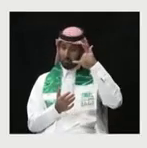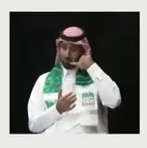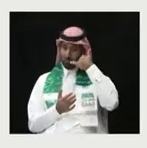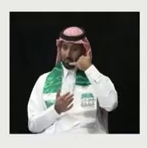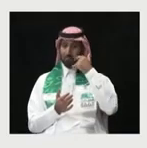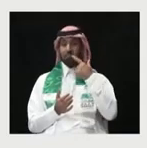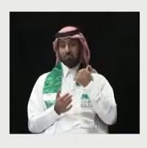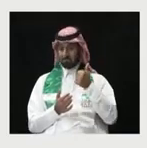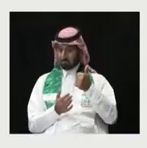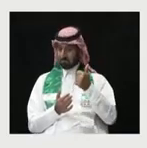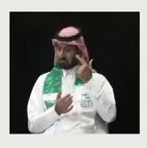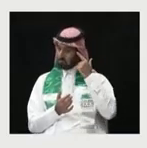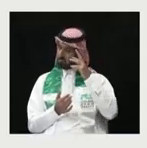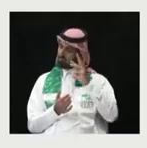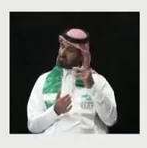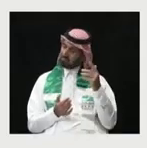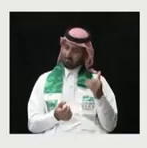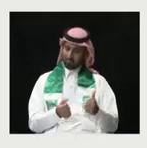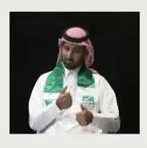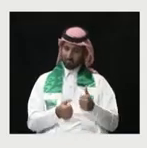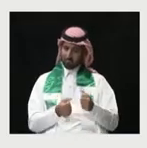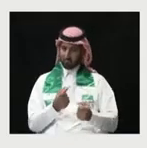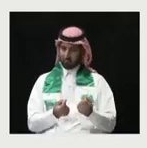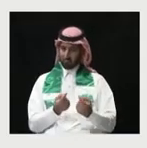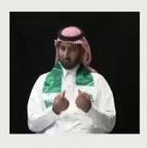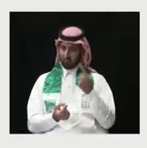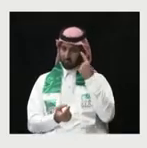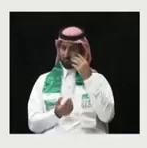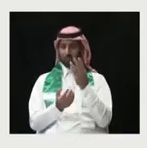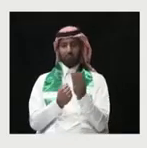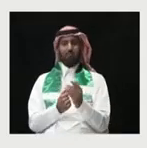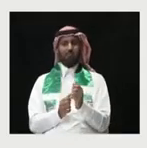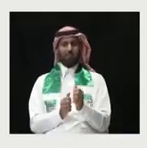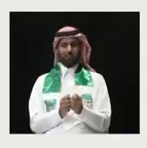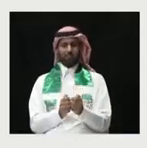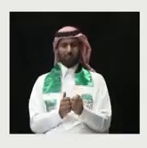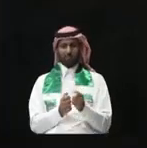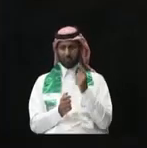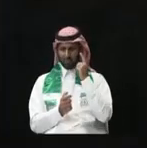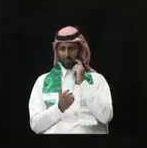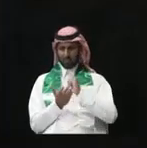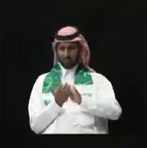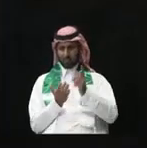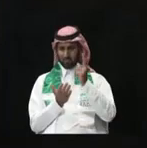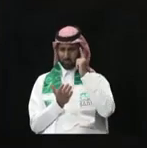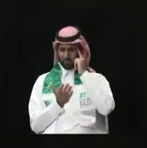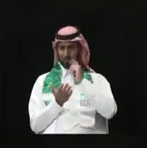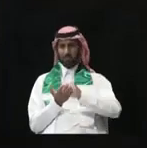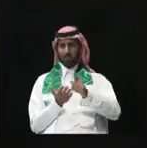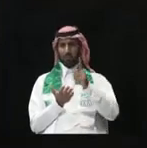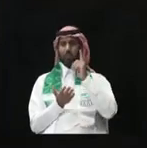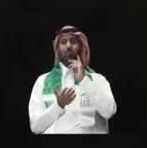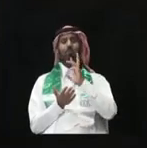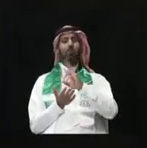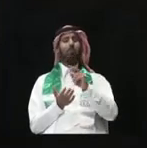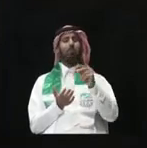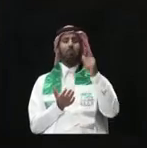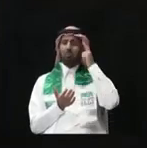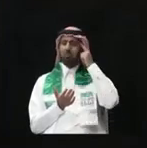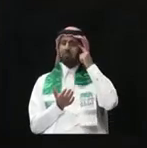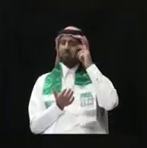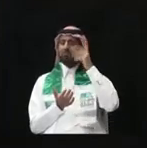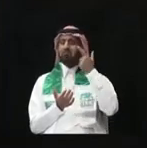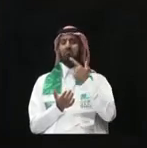mobile phones, social networks? Do you prefer texting or writing? It depends on personal